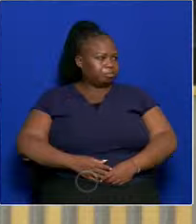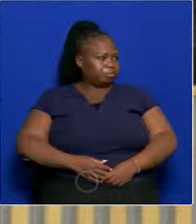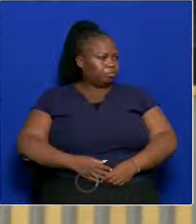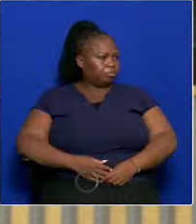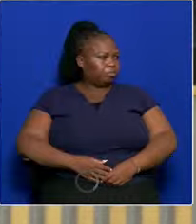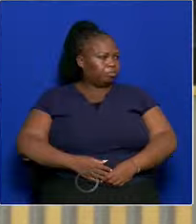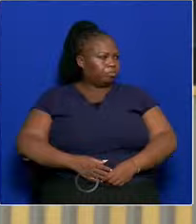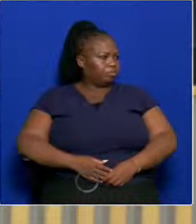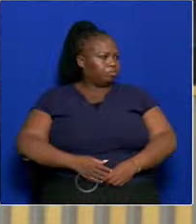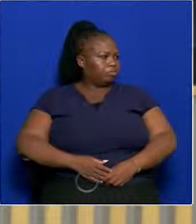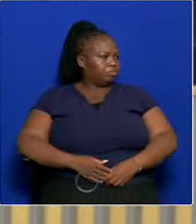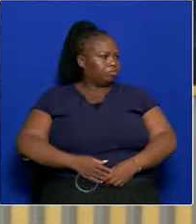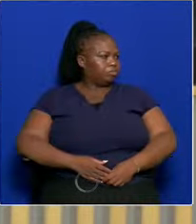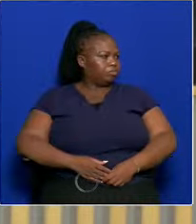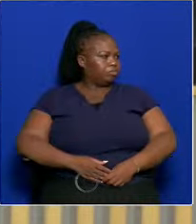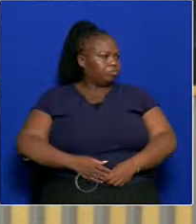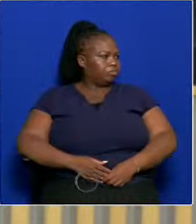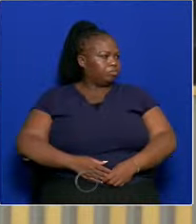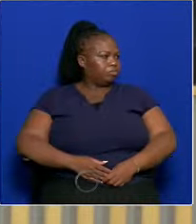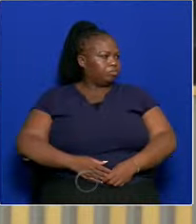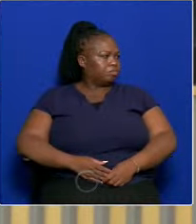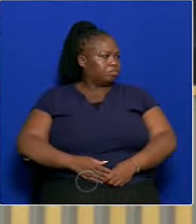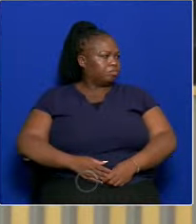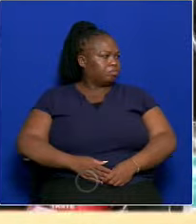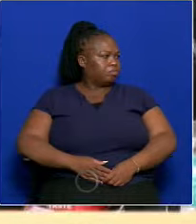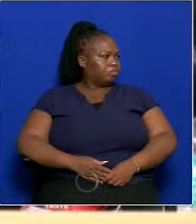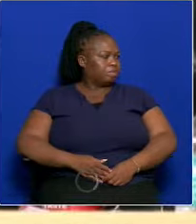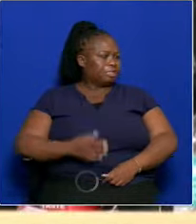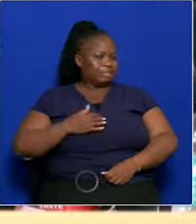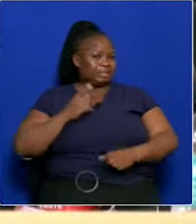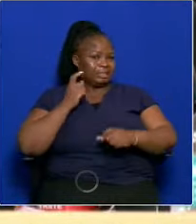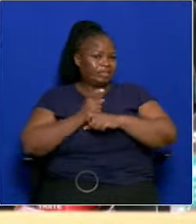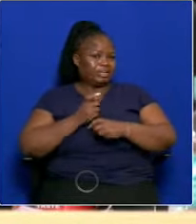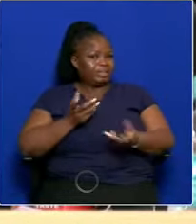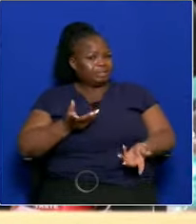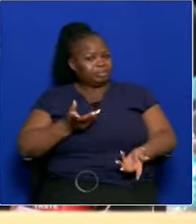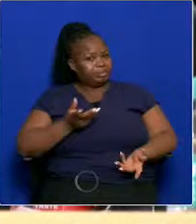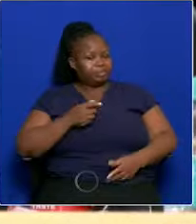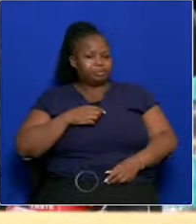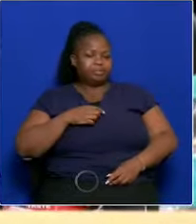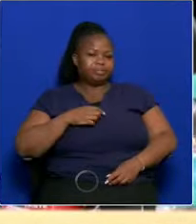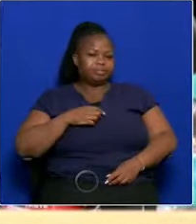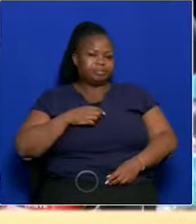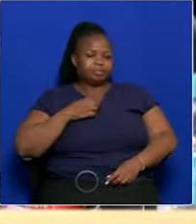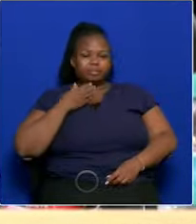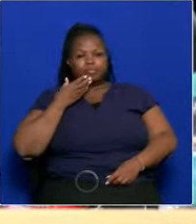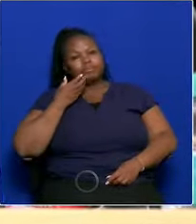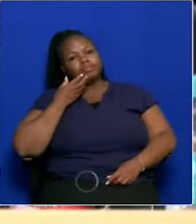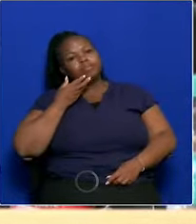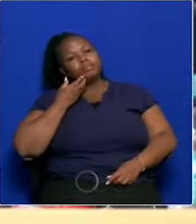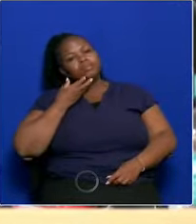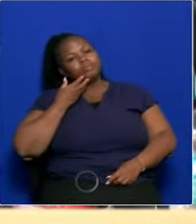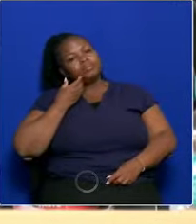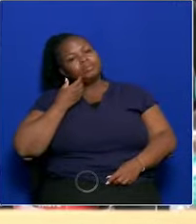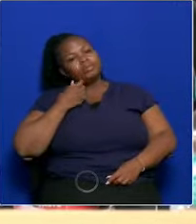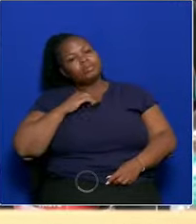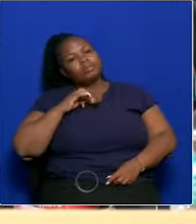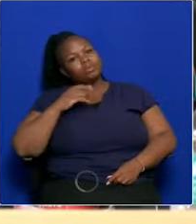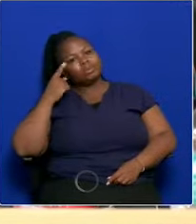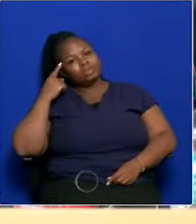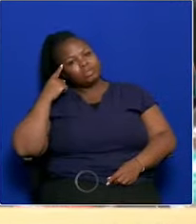I want to say I don't. I know that's quite difficult. I don't see us taking more than 20